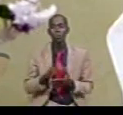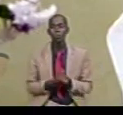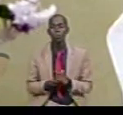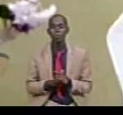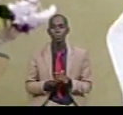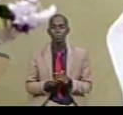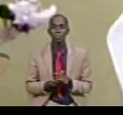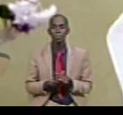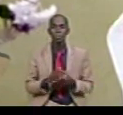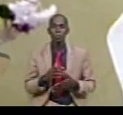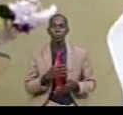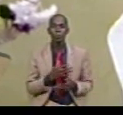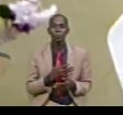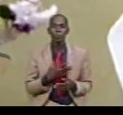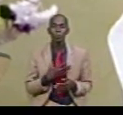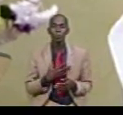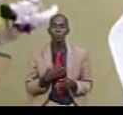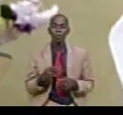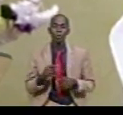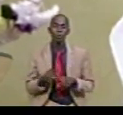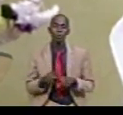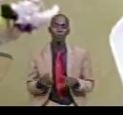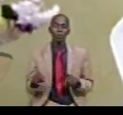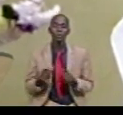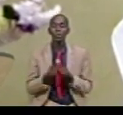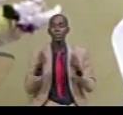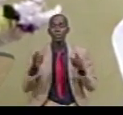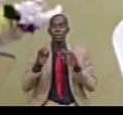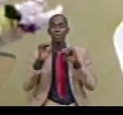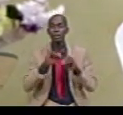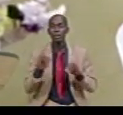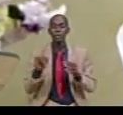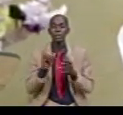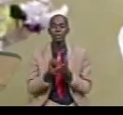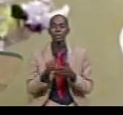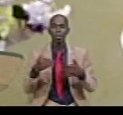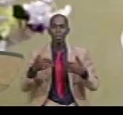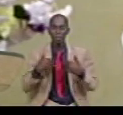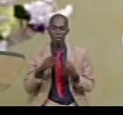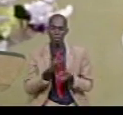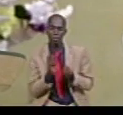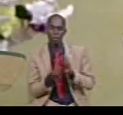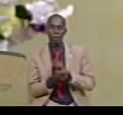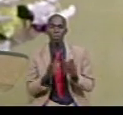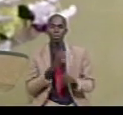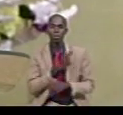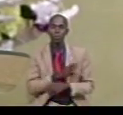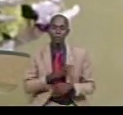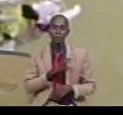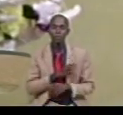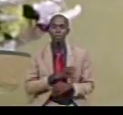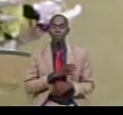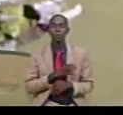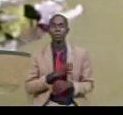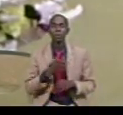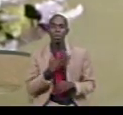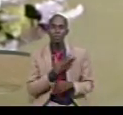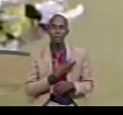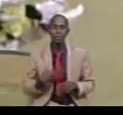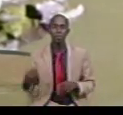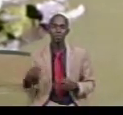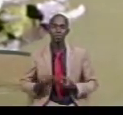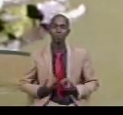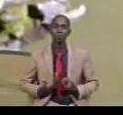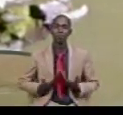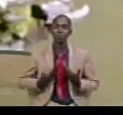in theology, but profound teachings that have shaped character, fostered empathy, and ignited